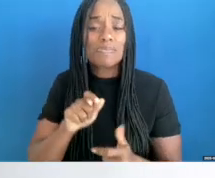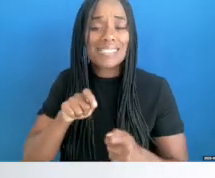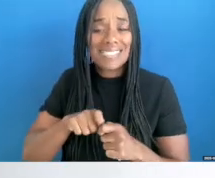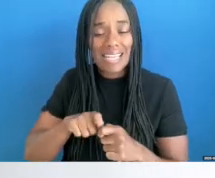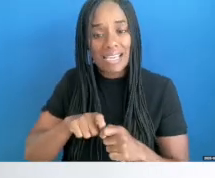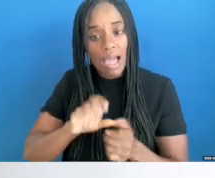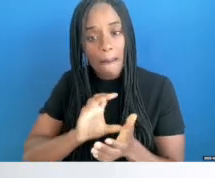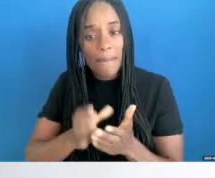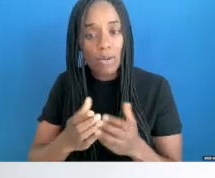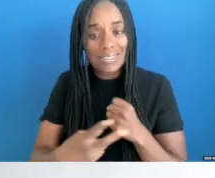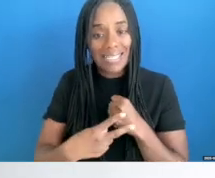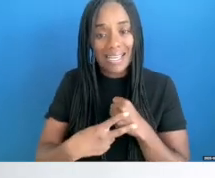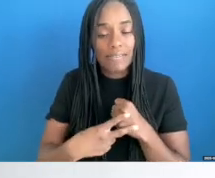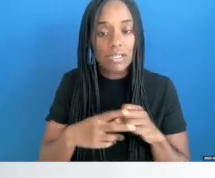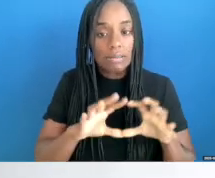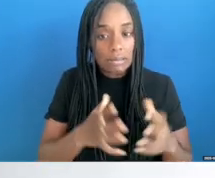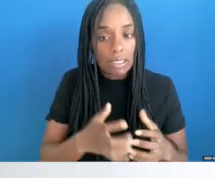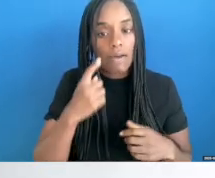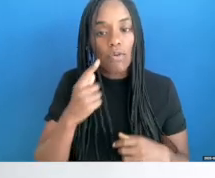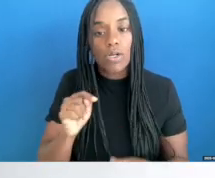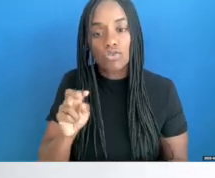specifically, or are we competing with the same dollars?